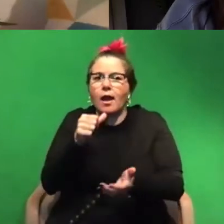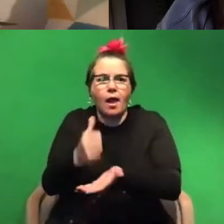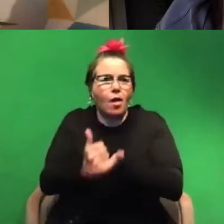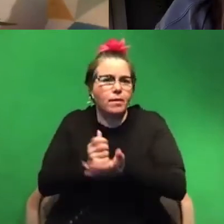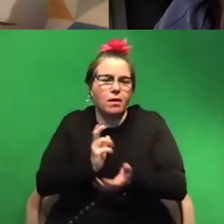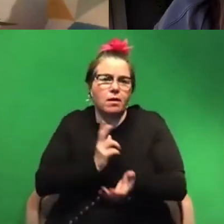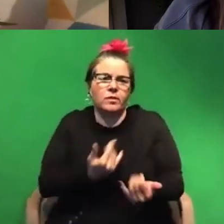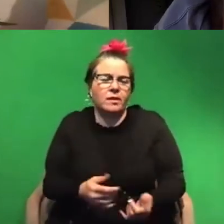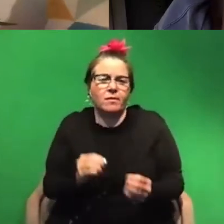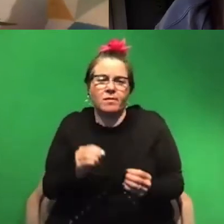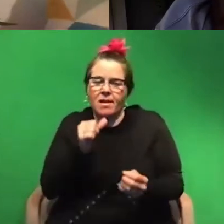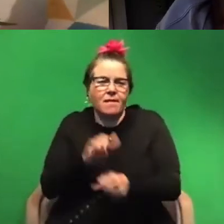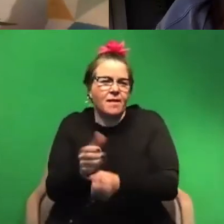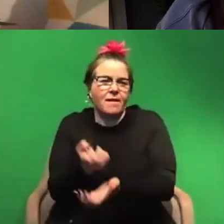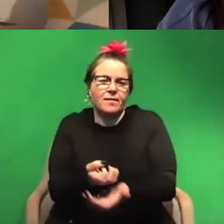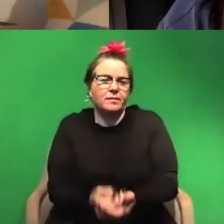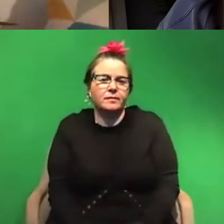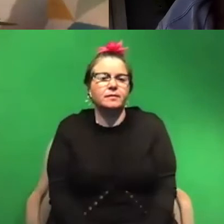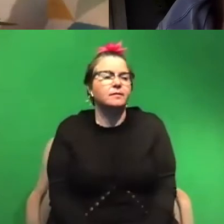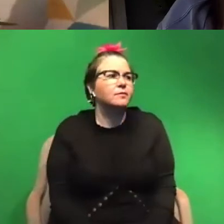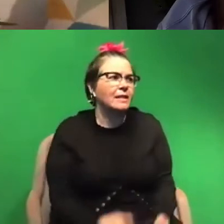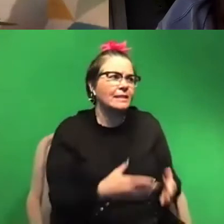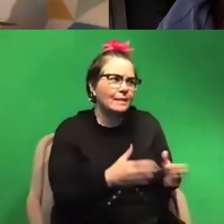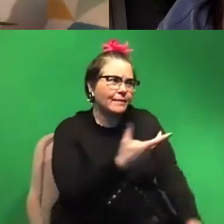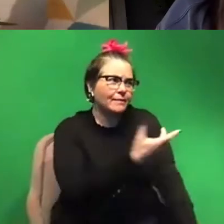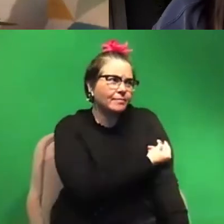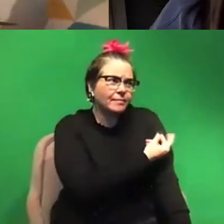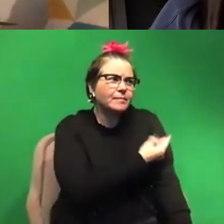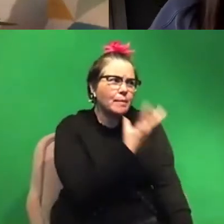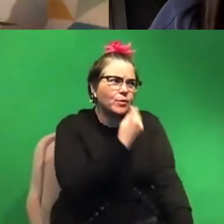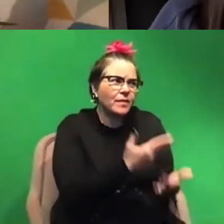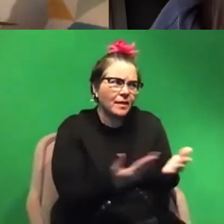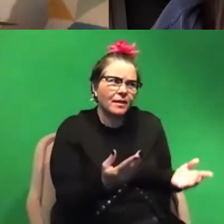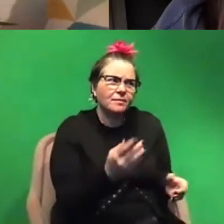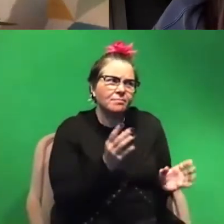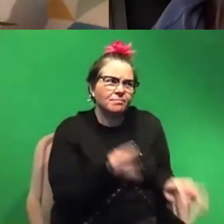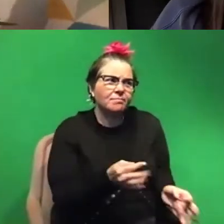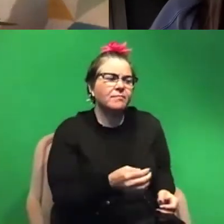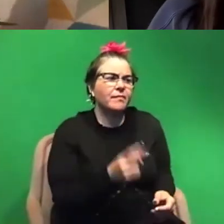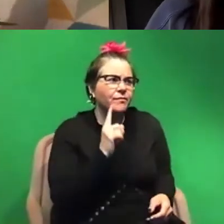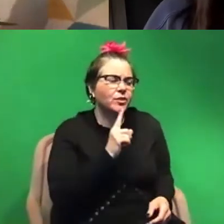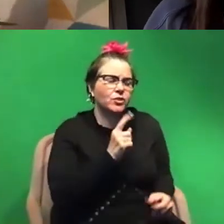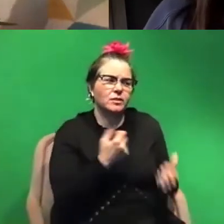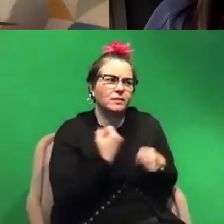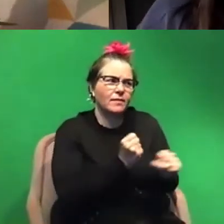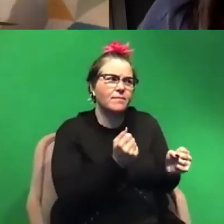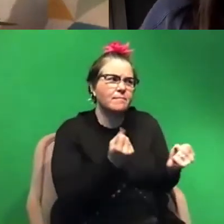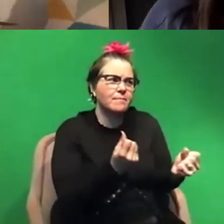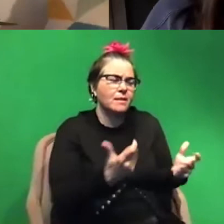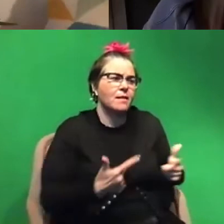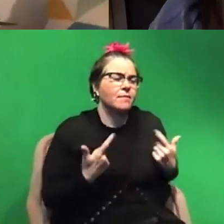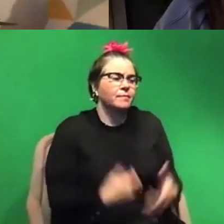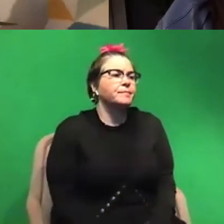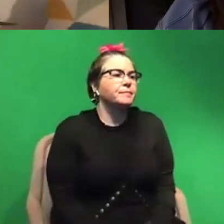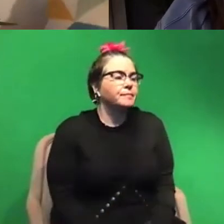Yeah. Generally speaking, vaccines are a beautiful thing, for sure. They've saved a lot of lives. Yeah.